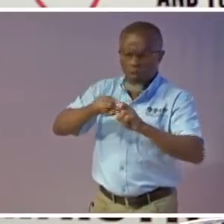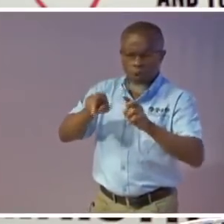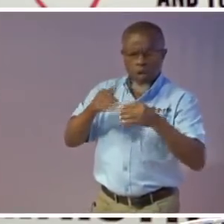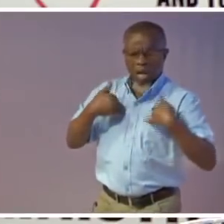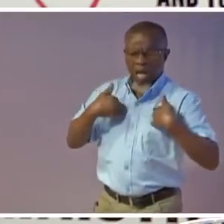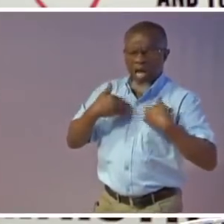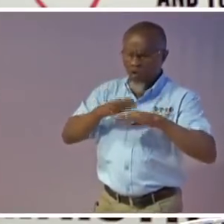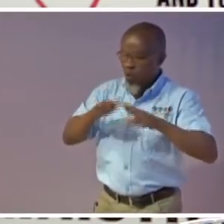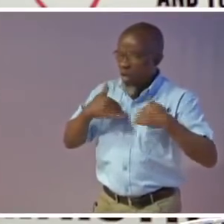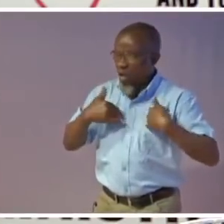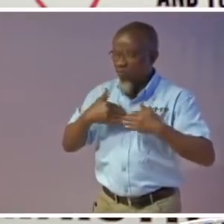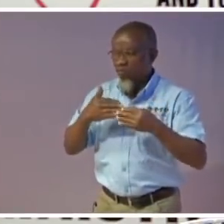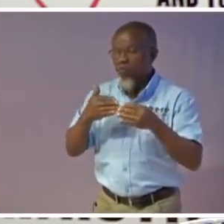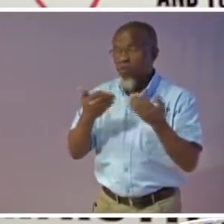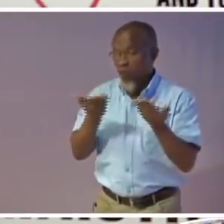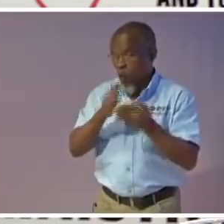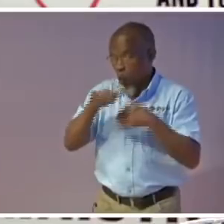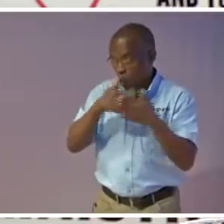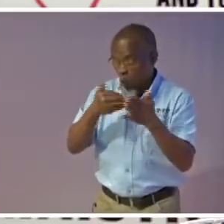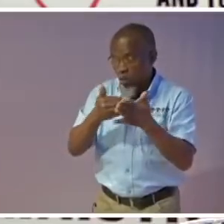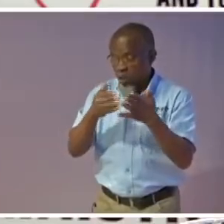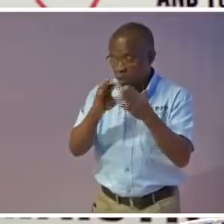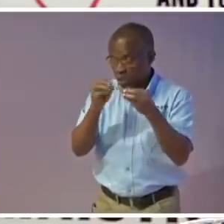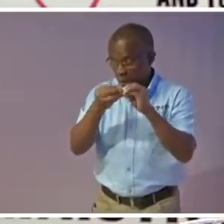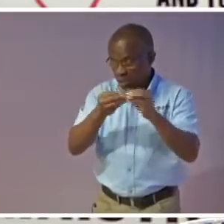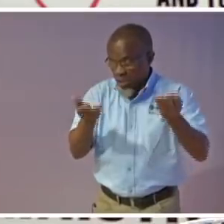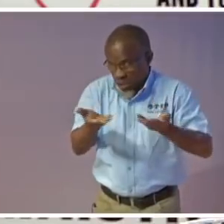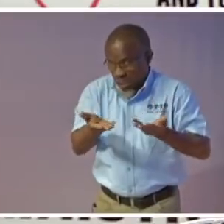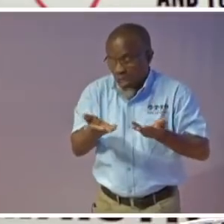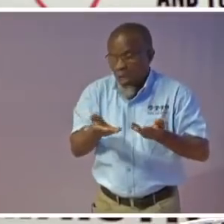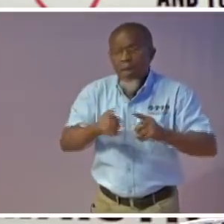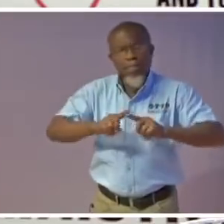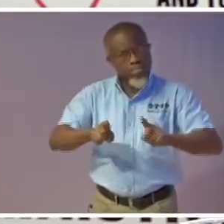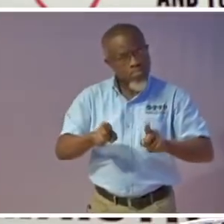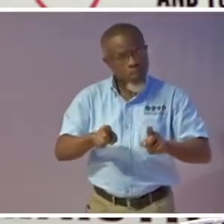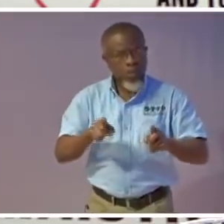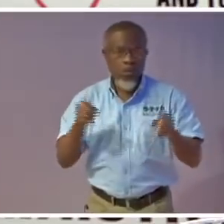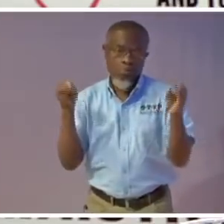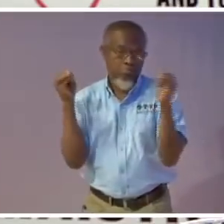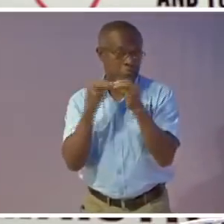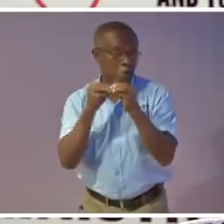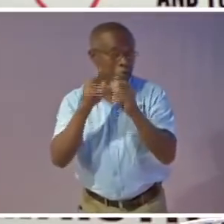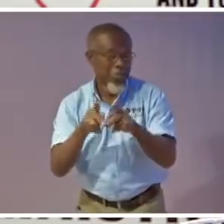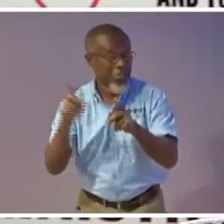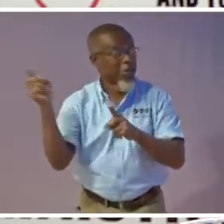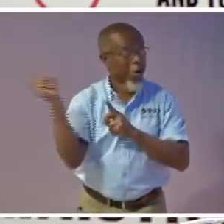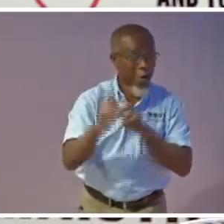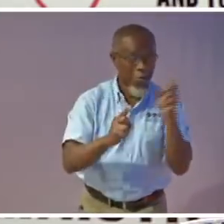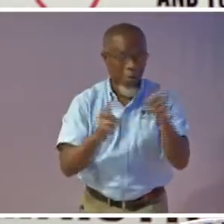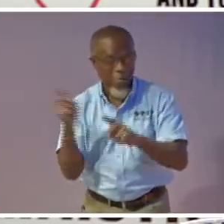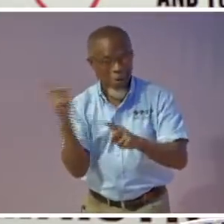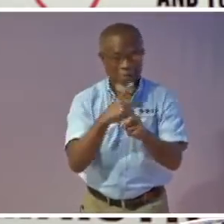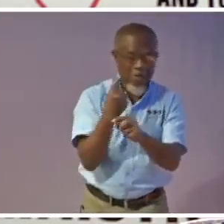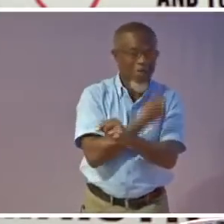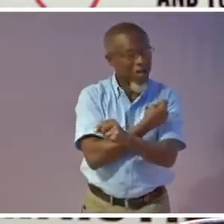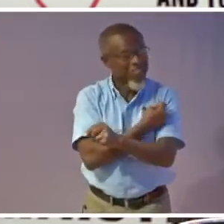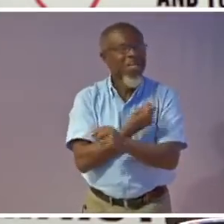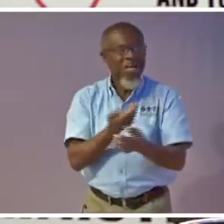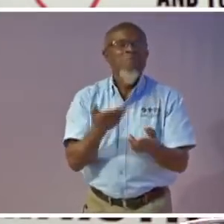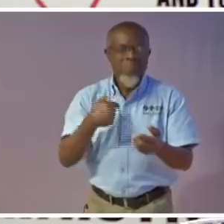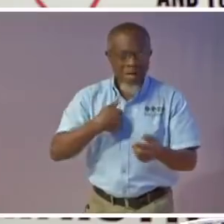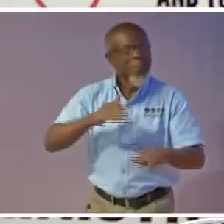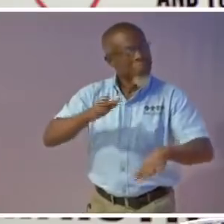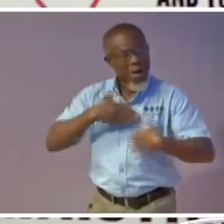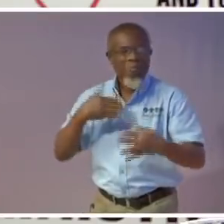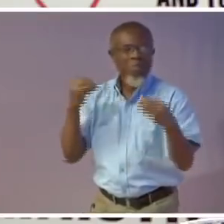people work, but the more people get vaccinated, the happier I am. People